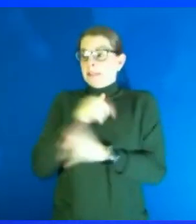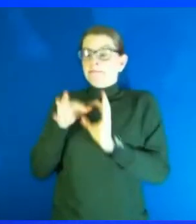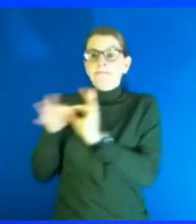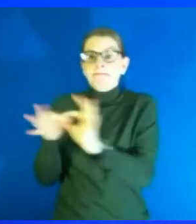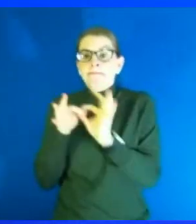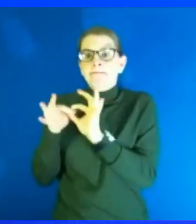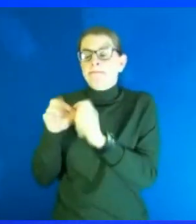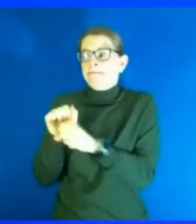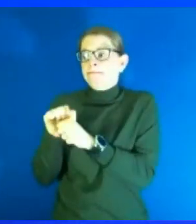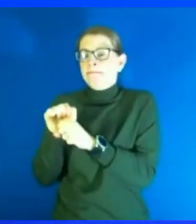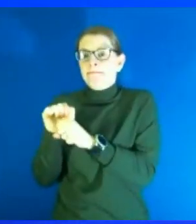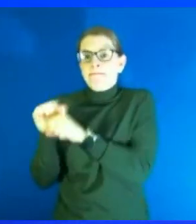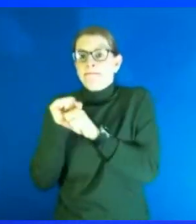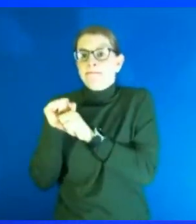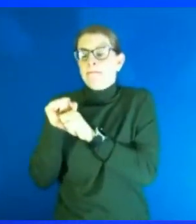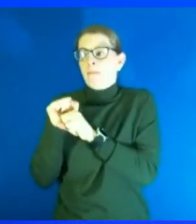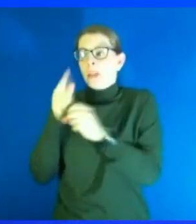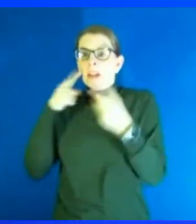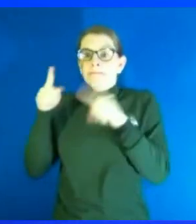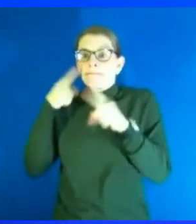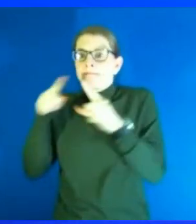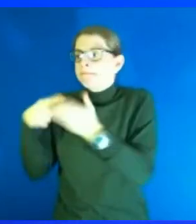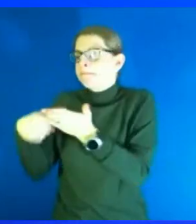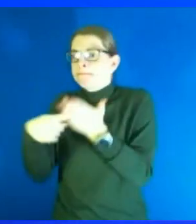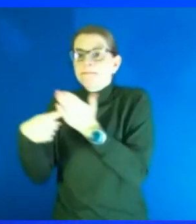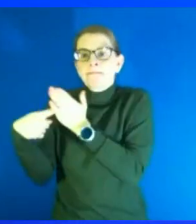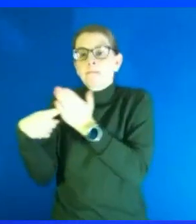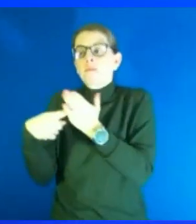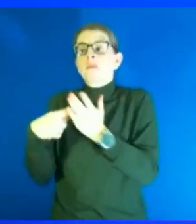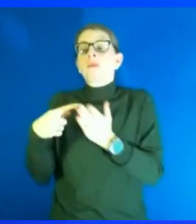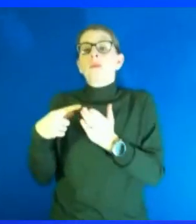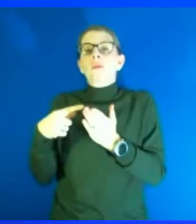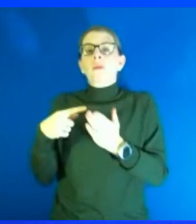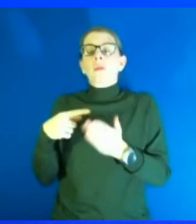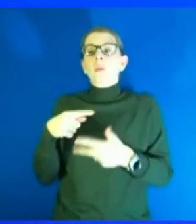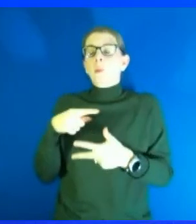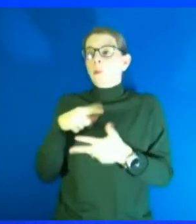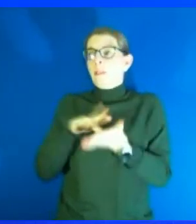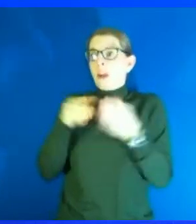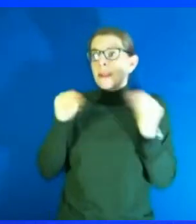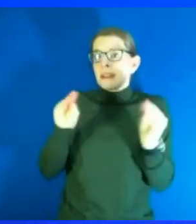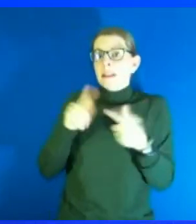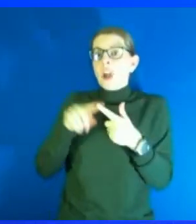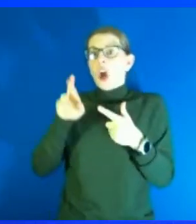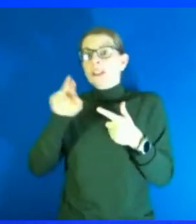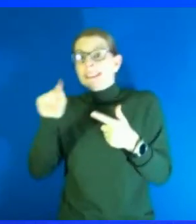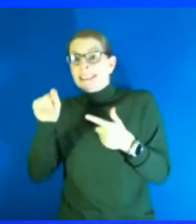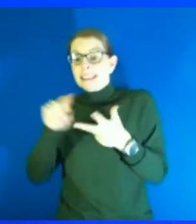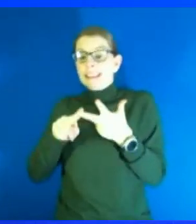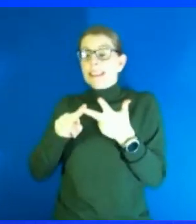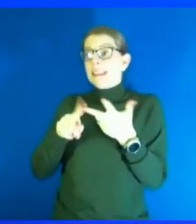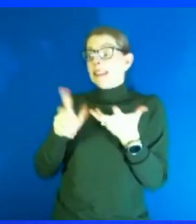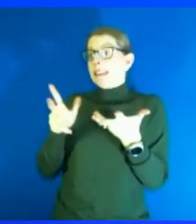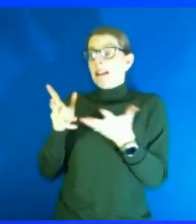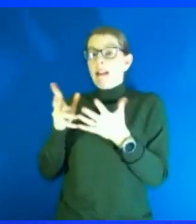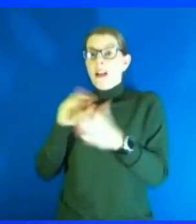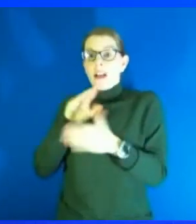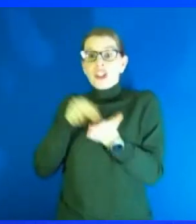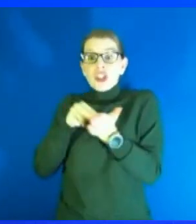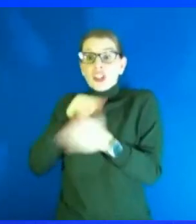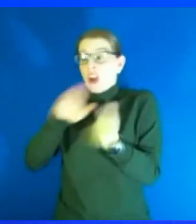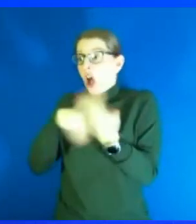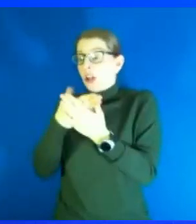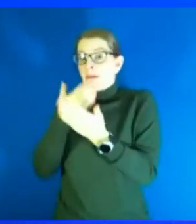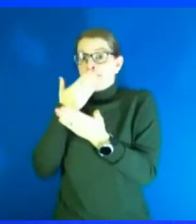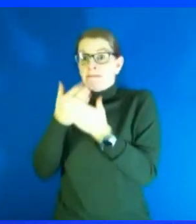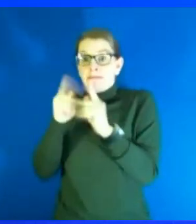on. I feel like the physicians and the nurses and RTs, pharmacists, we're all coming together, one big team. We're all in there together on the